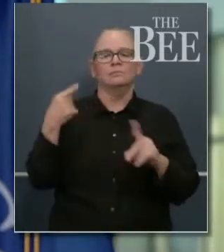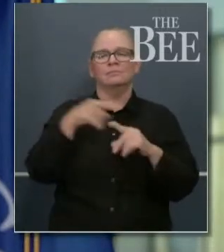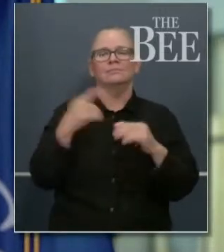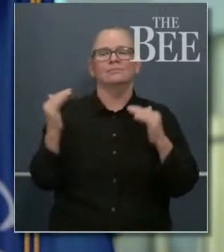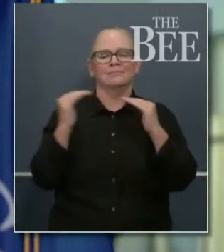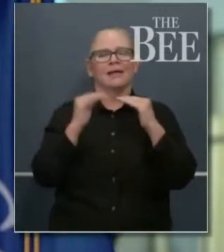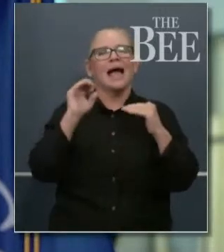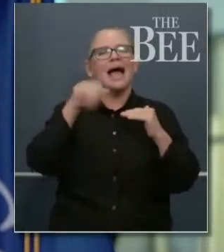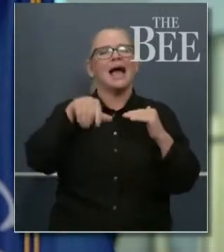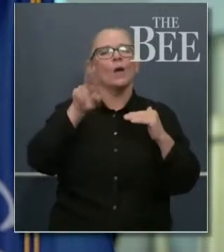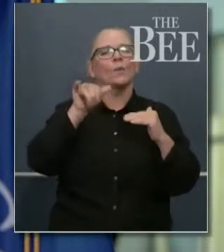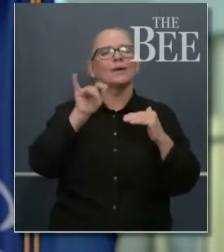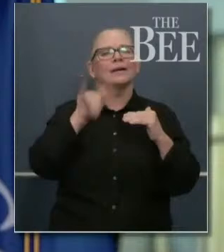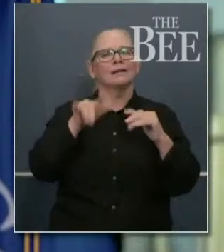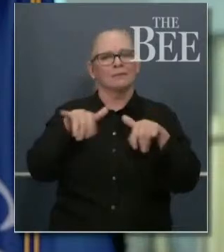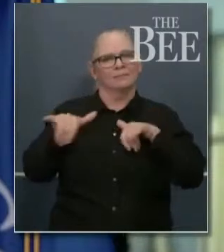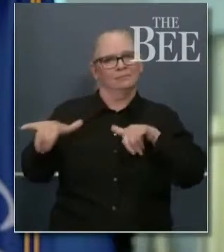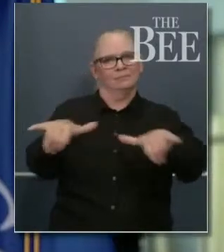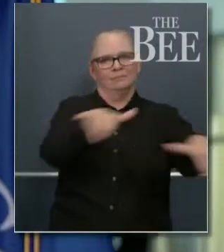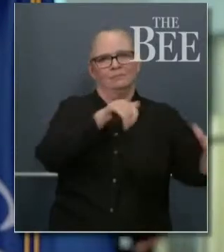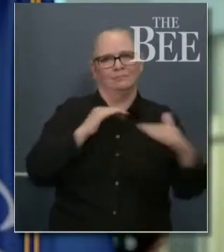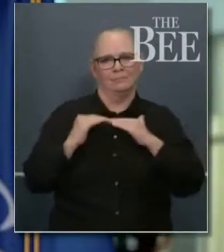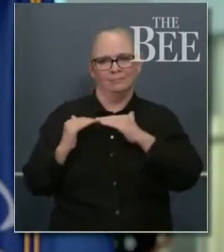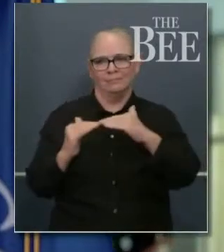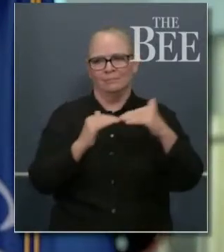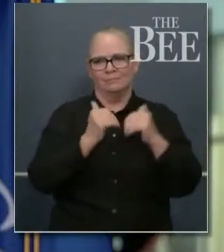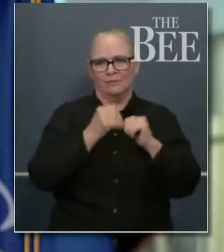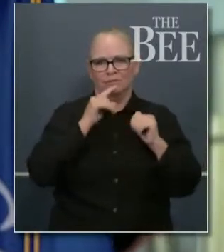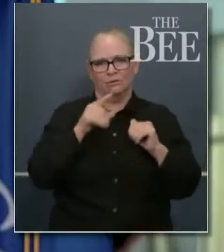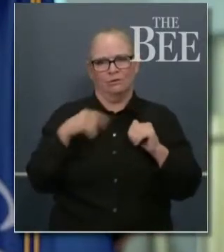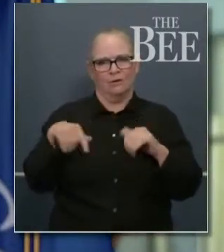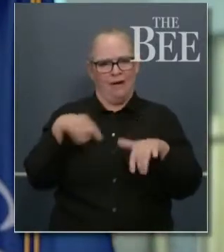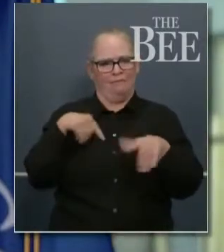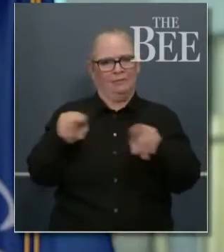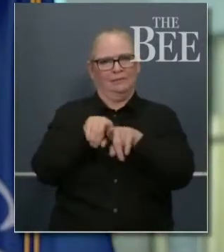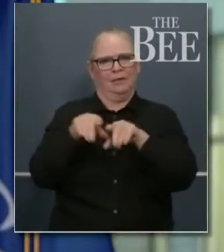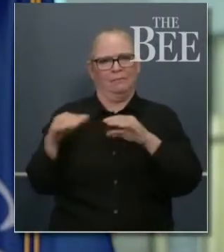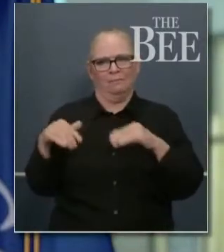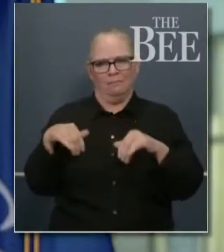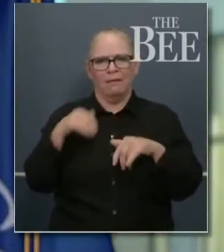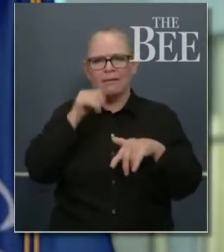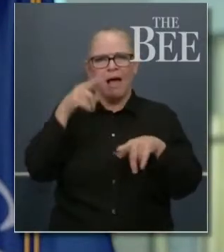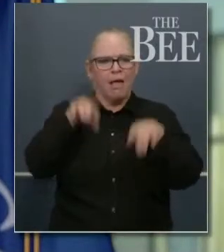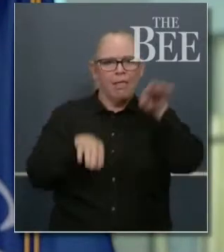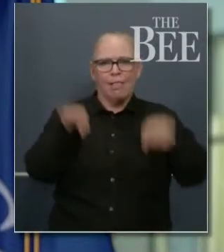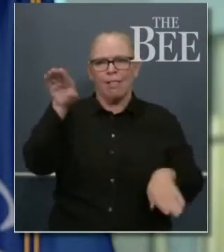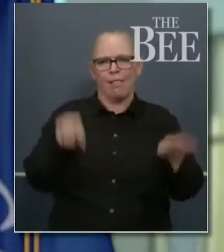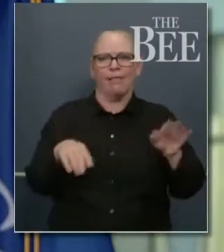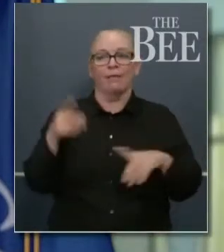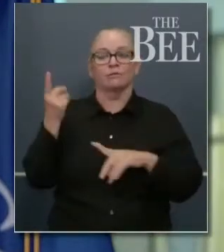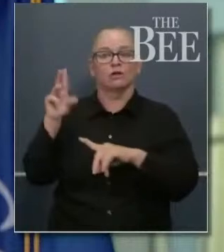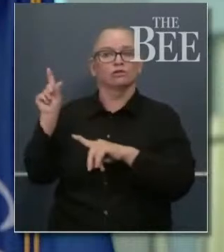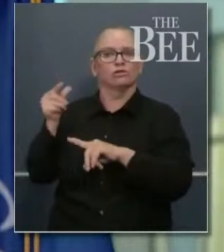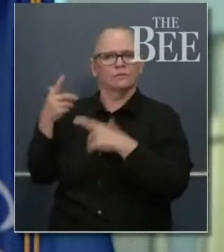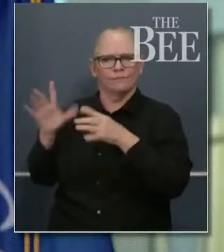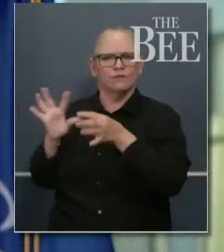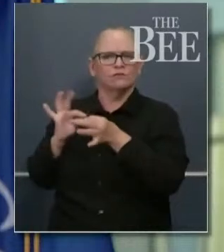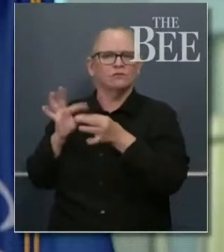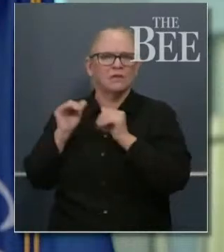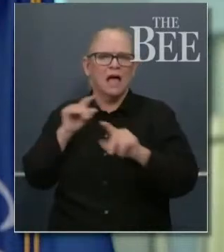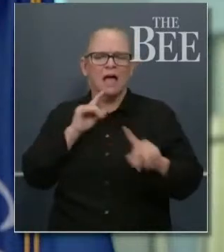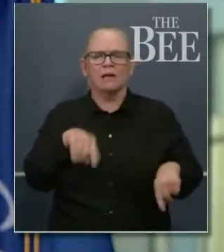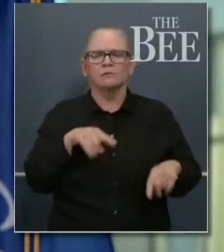course, is one left better for Dr. Galley to answer than I, but nonetheless, equity is foundational in this